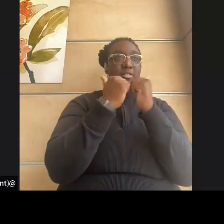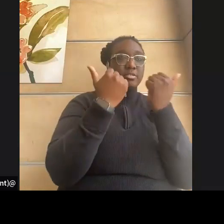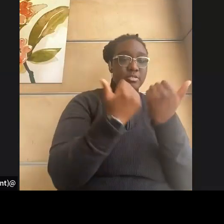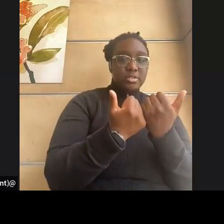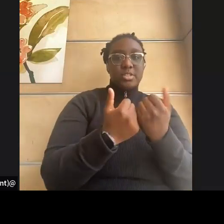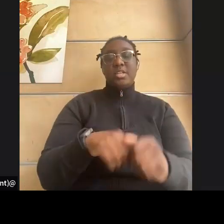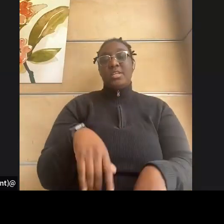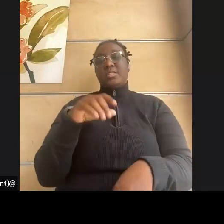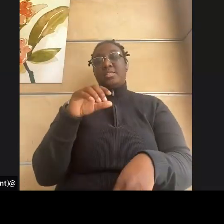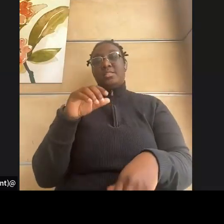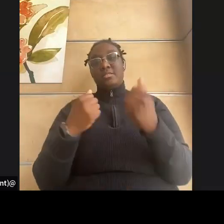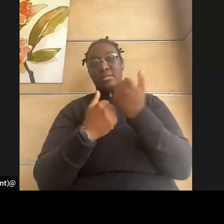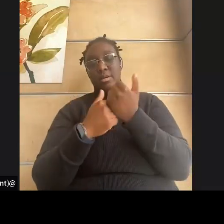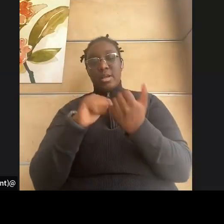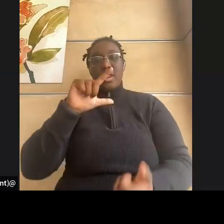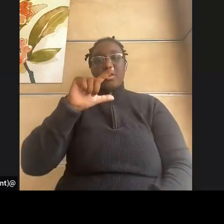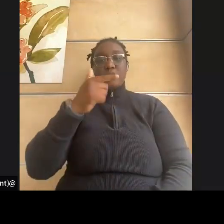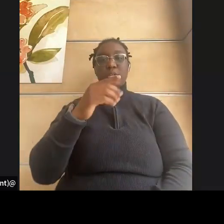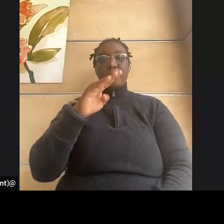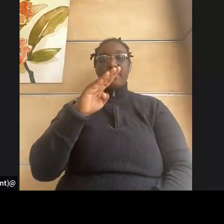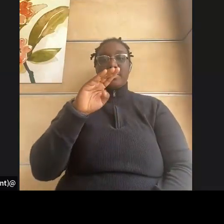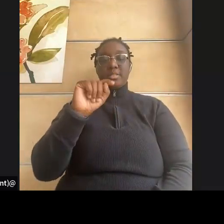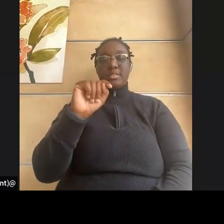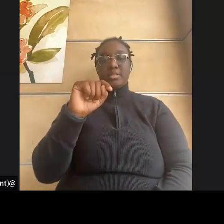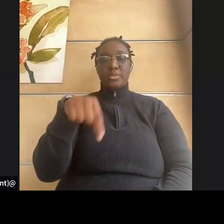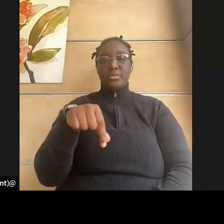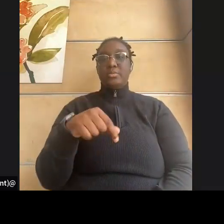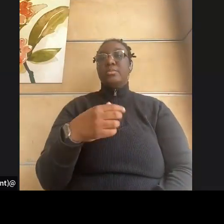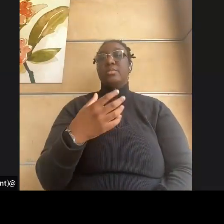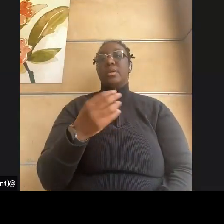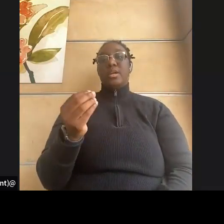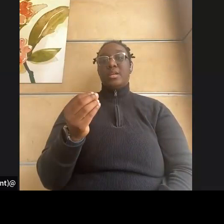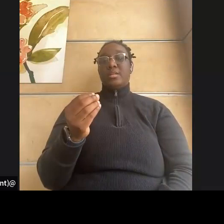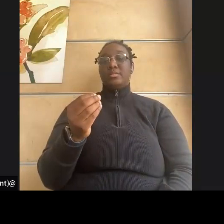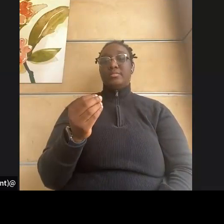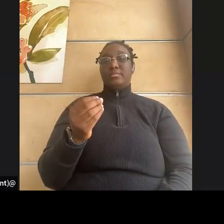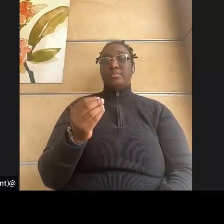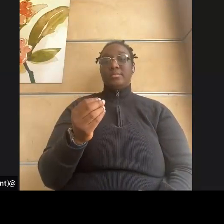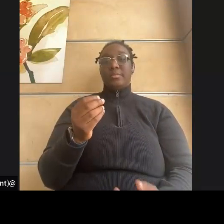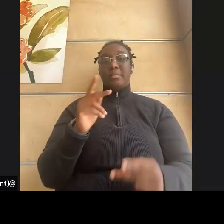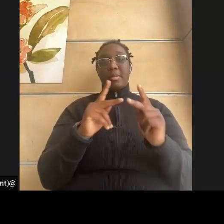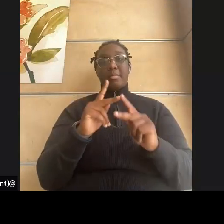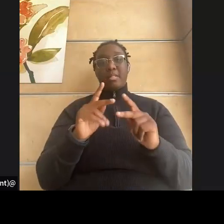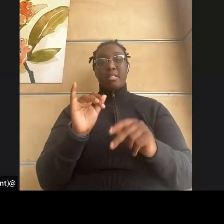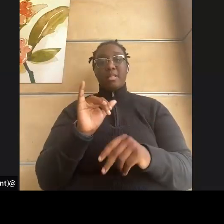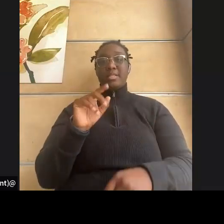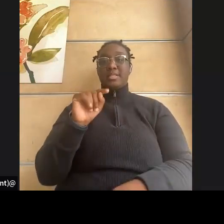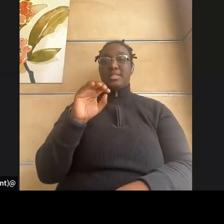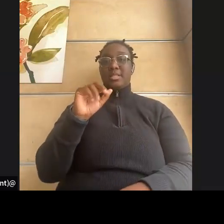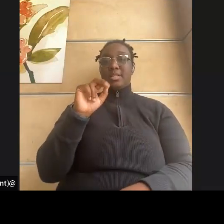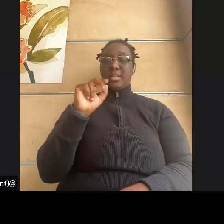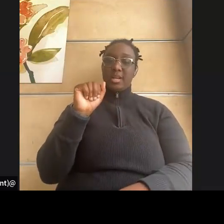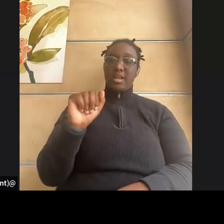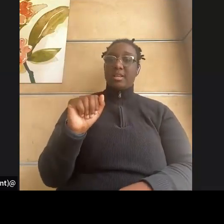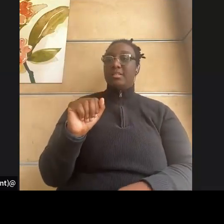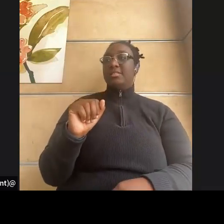LGBTQ, I+ specific organization, and Tina is a rural health advocate. I think all of you bring such